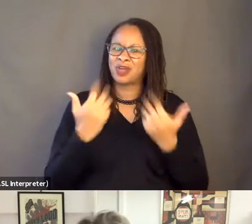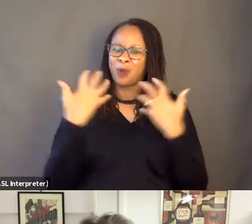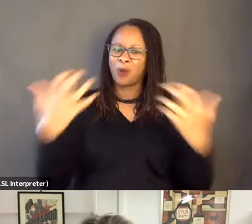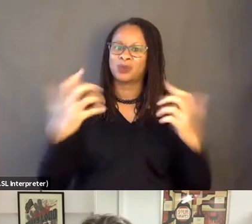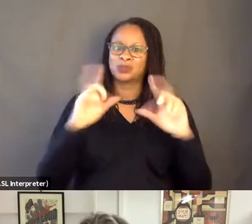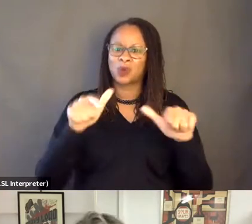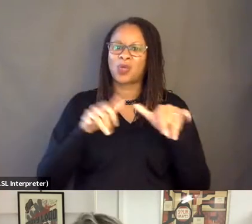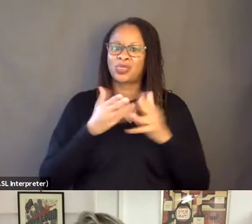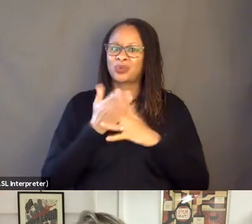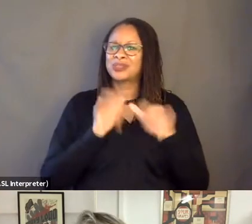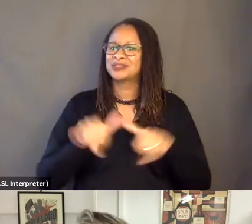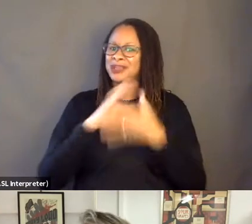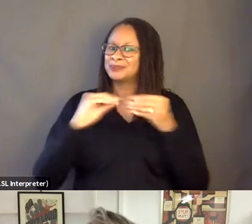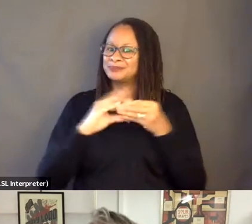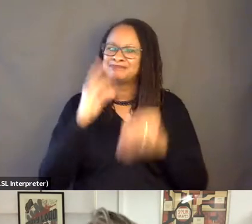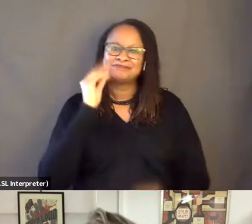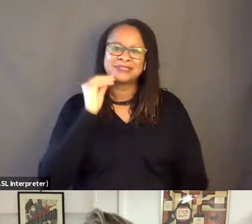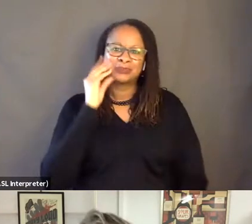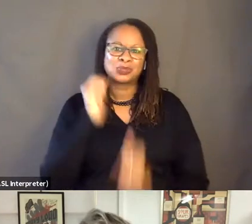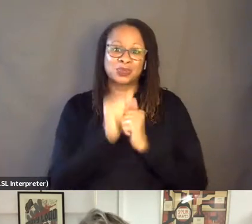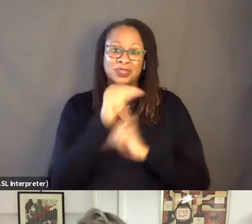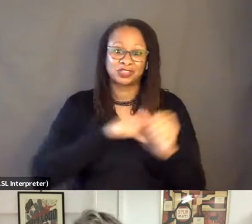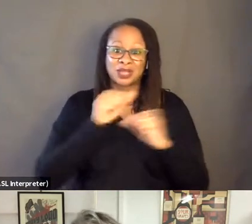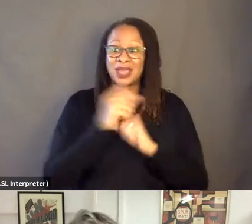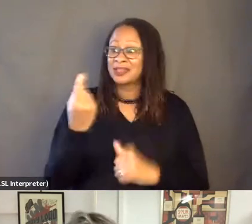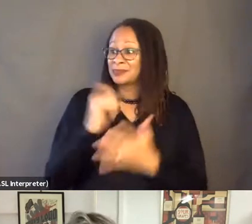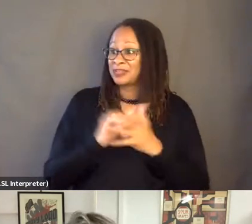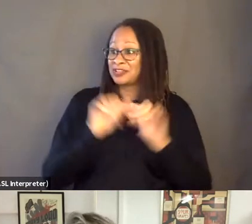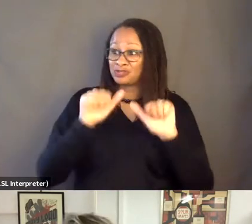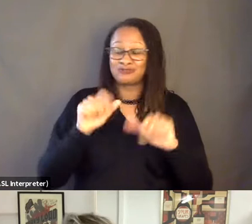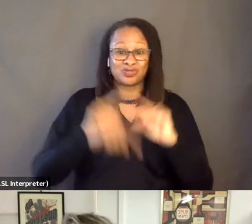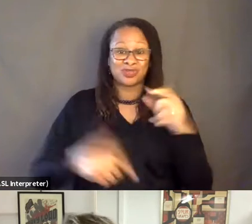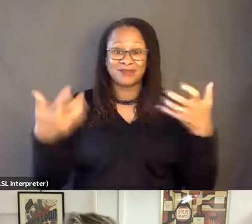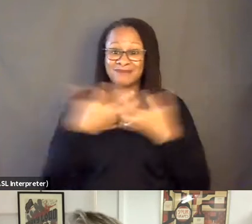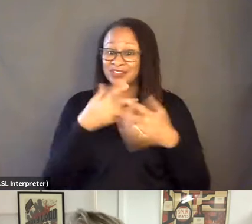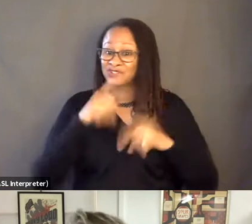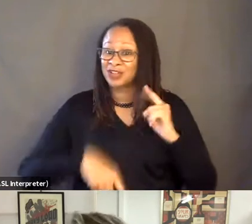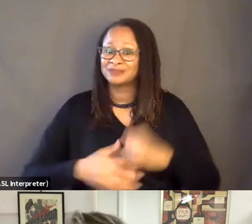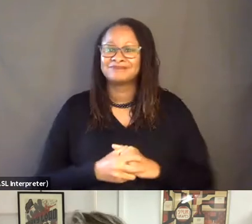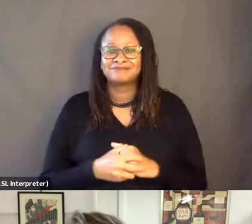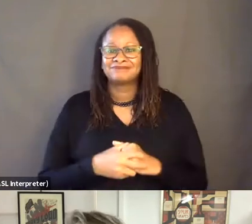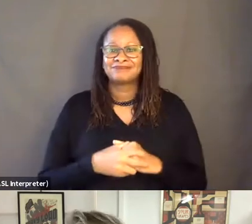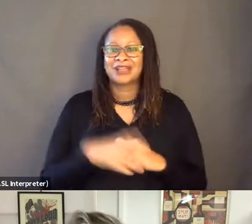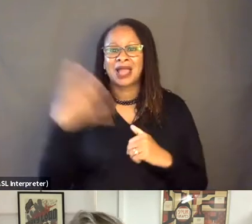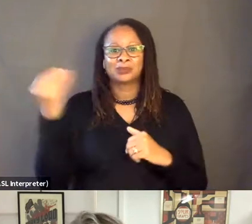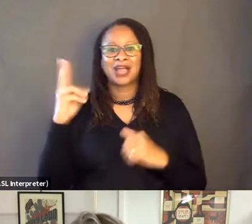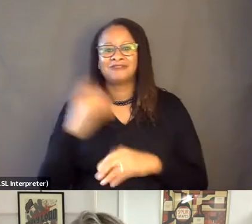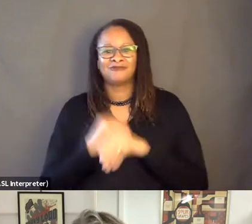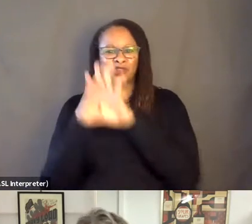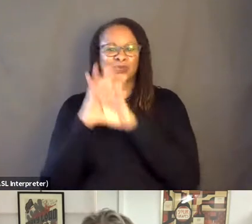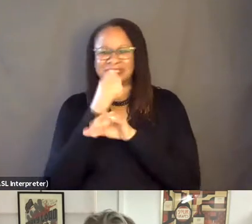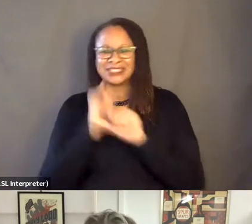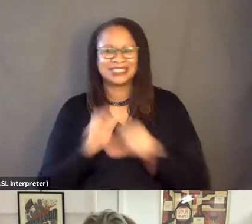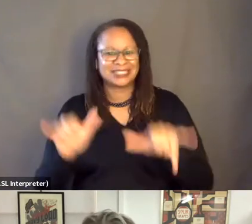same experience as each other, you know, is something you just can't match virtually, I don't think.